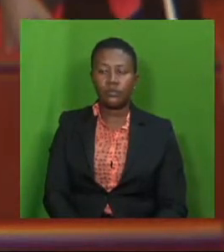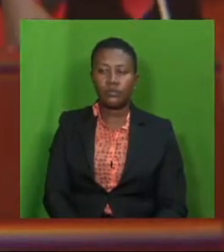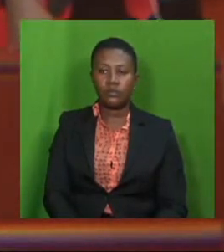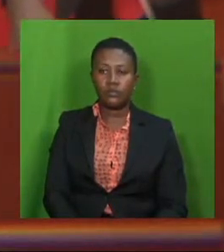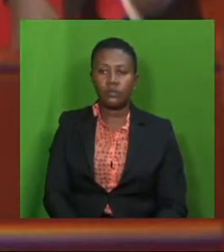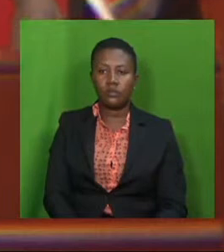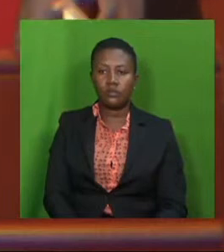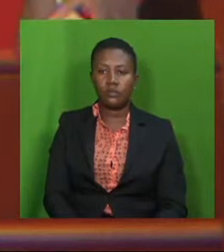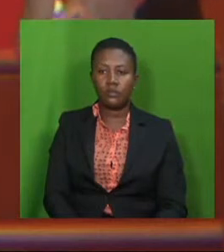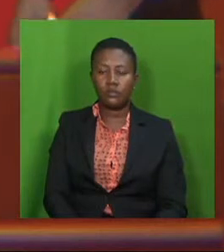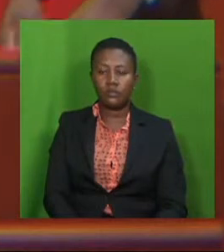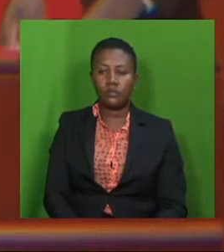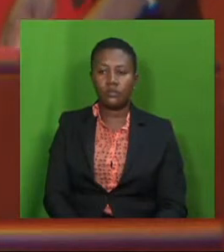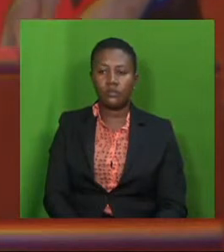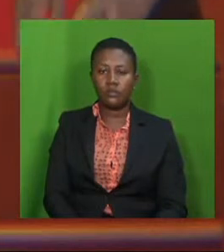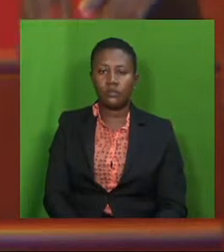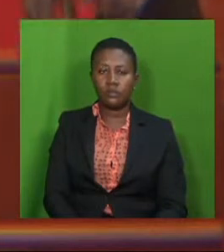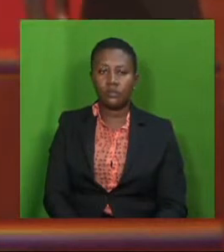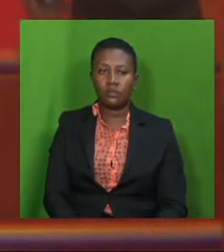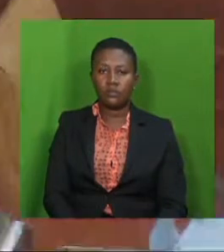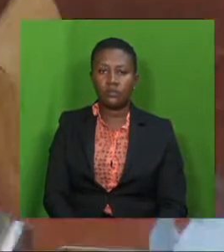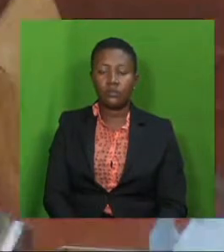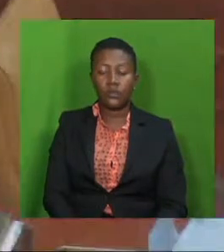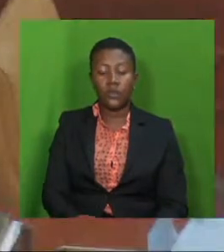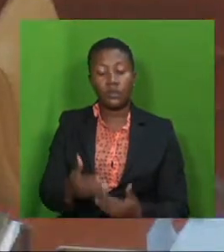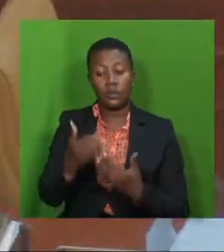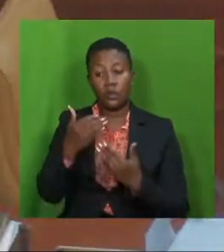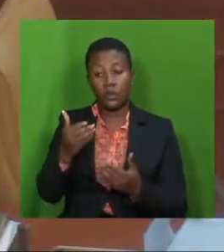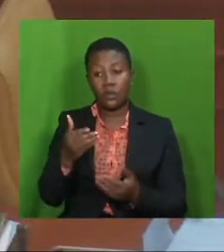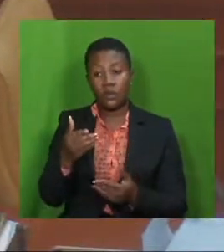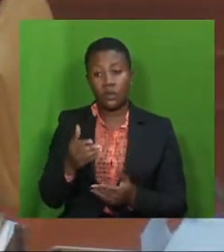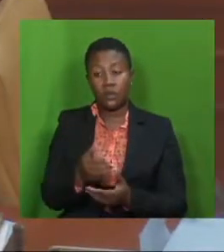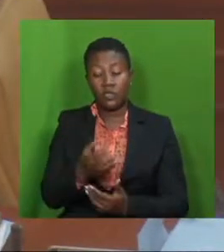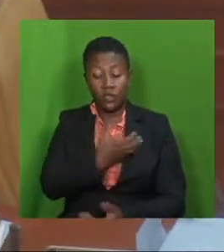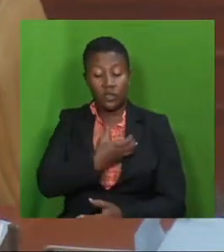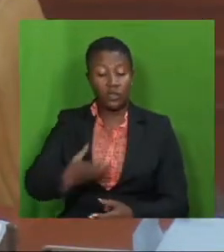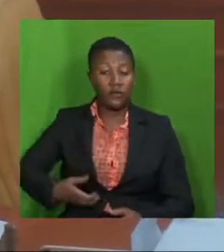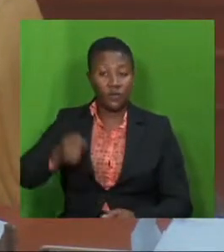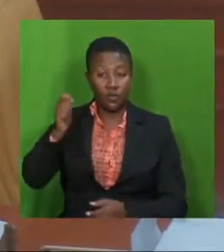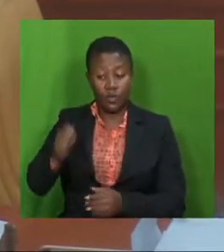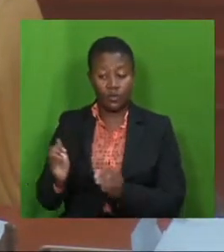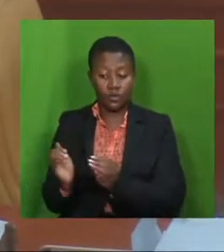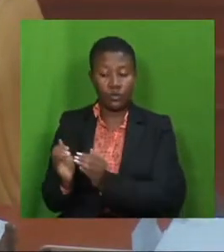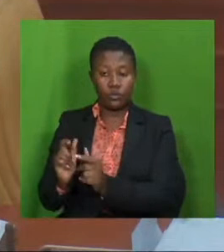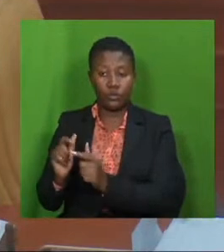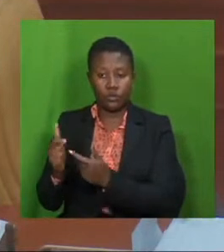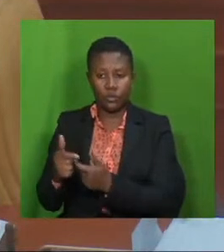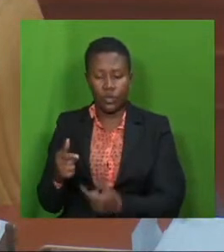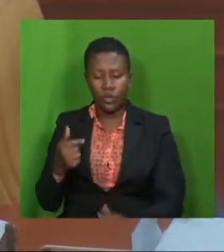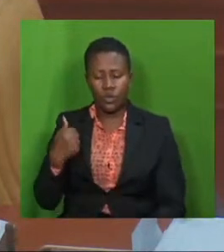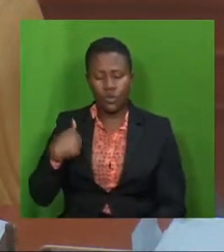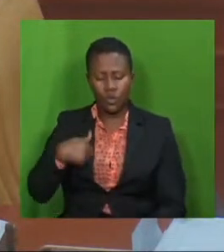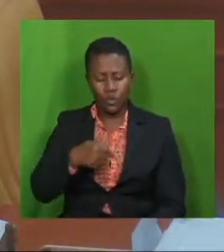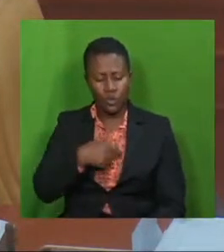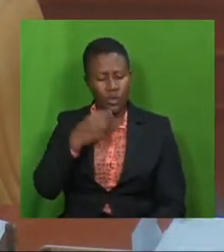Minority Chief Whip. Thank you, Mr. Speaker. Mr. Speaker, we've heard your